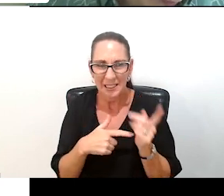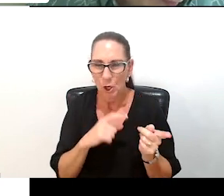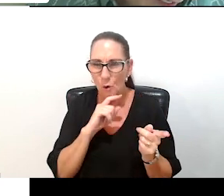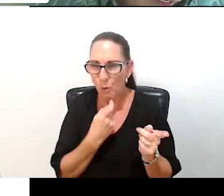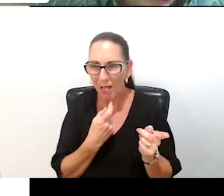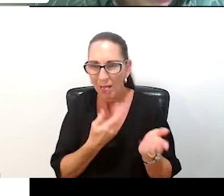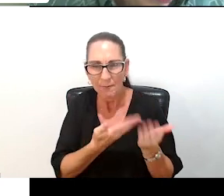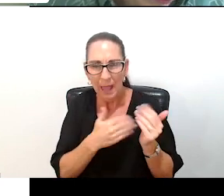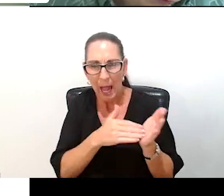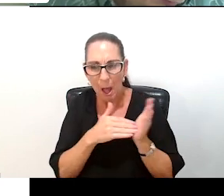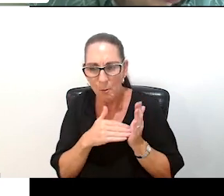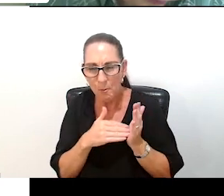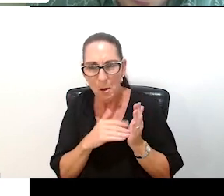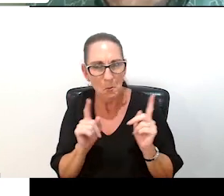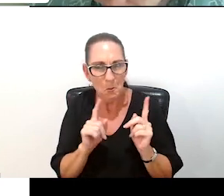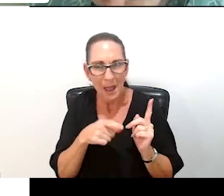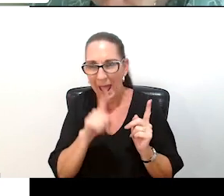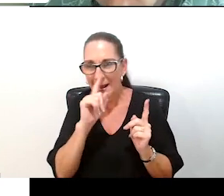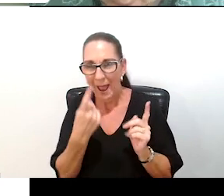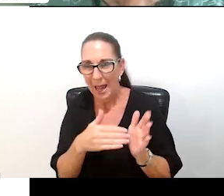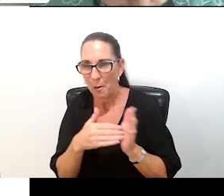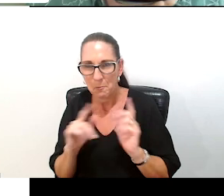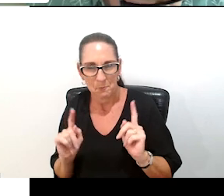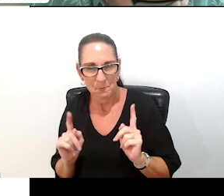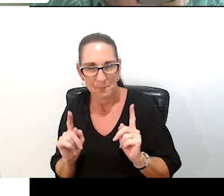will do and not do.